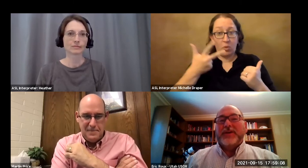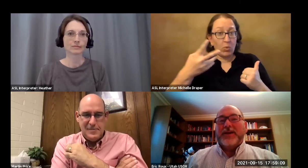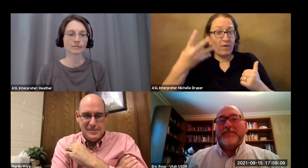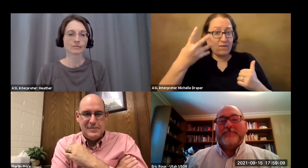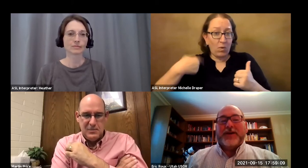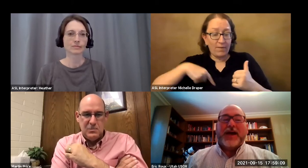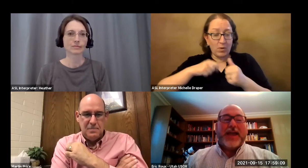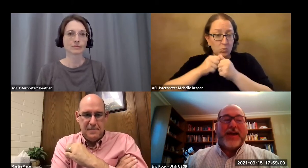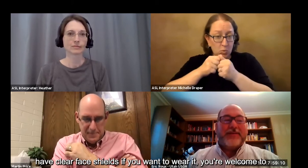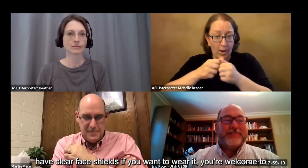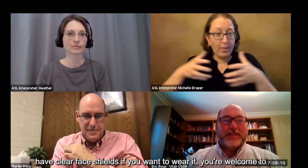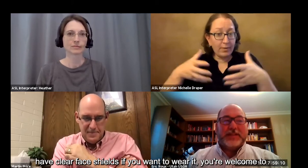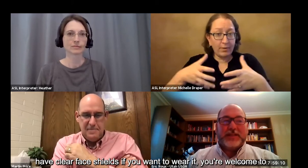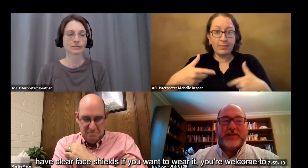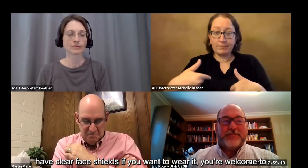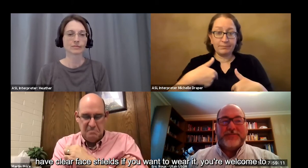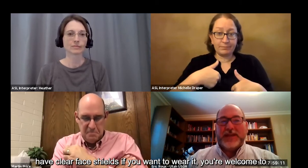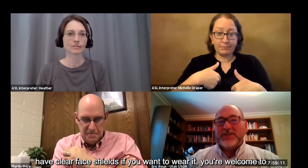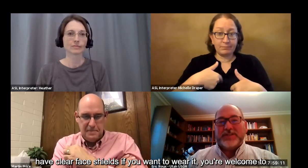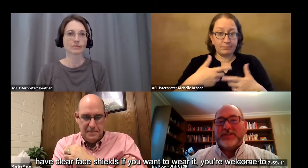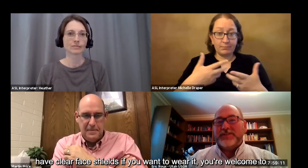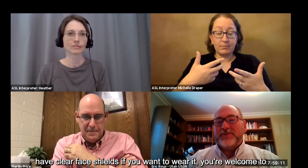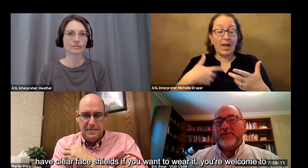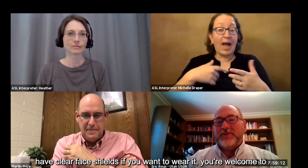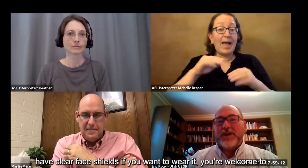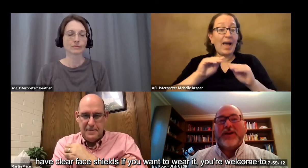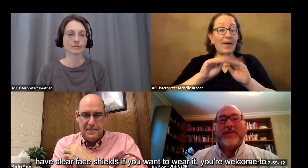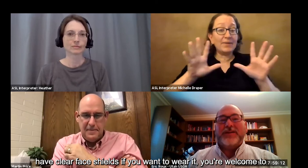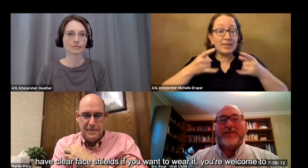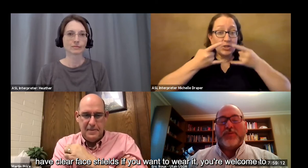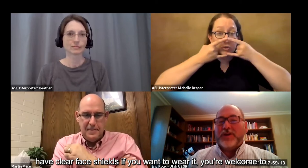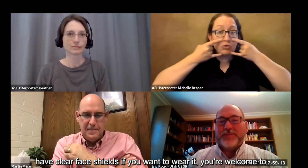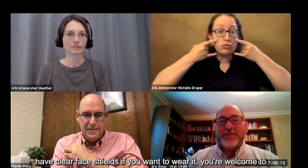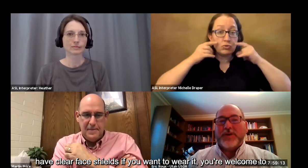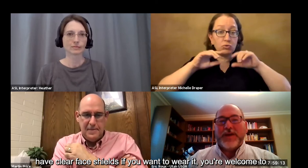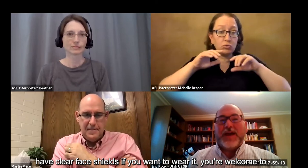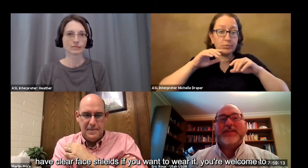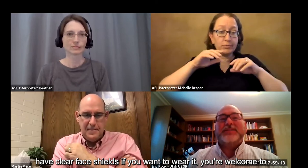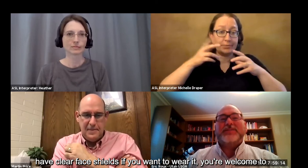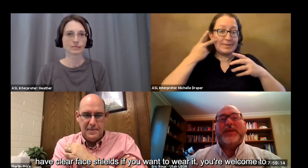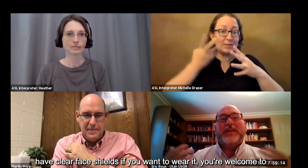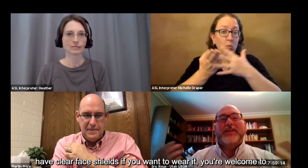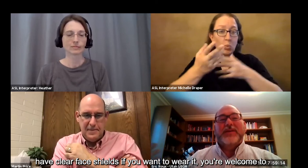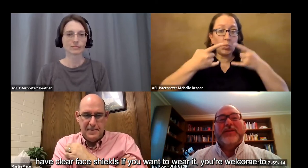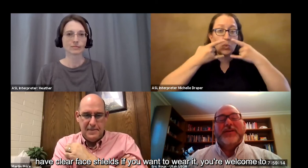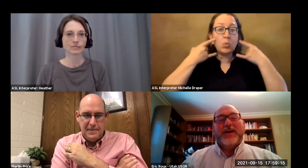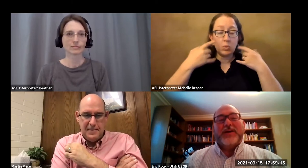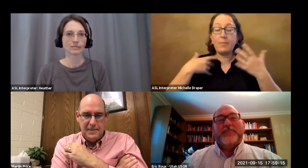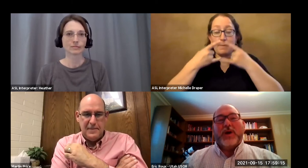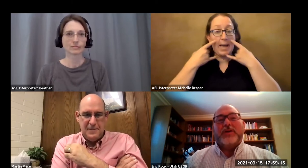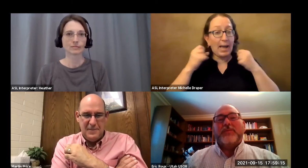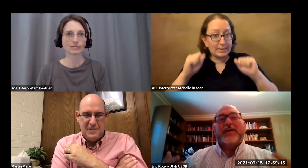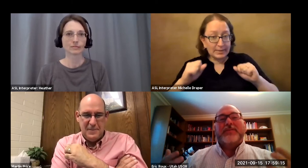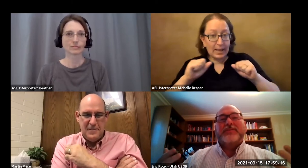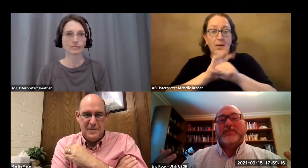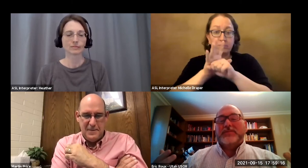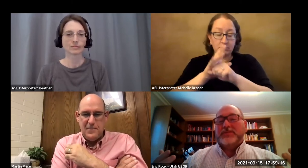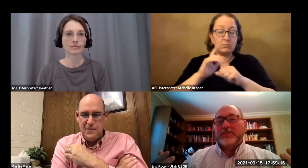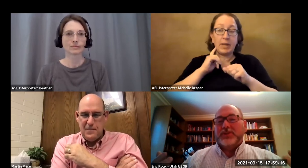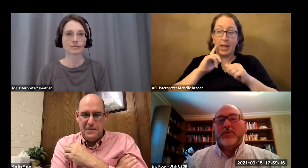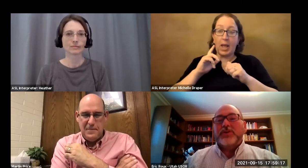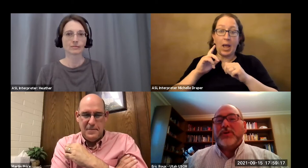together, I have clear face shields if you want to wear it. You're welcome to wear masks. We can walk